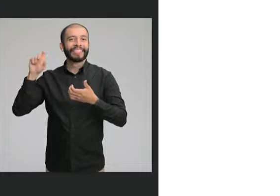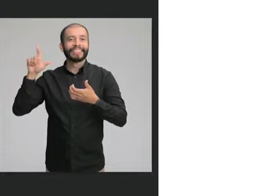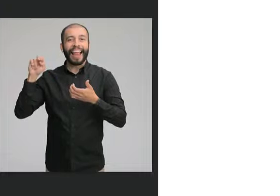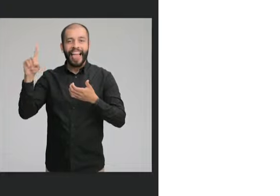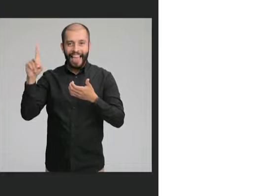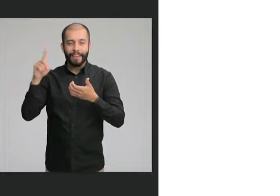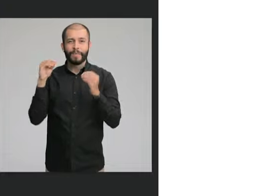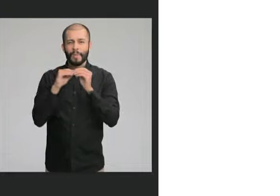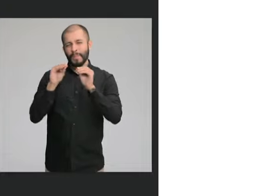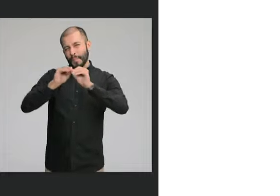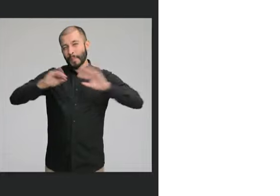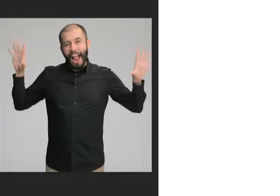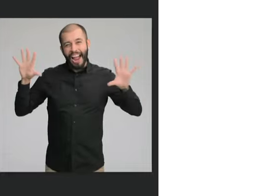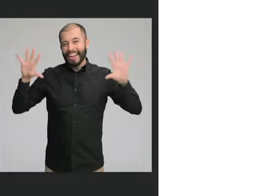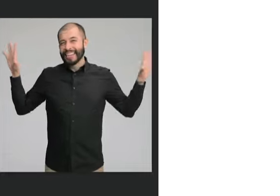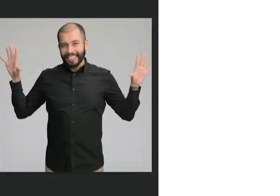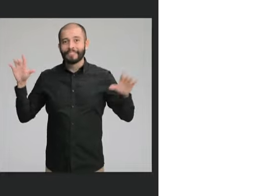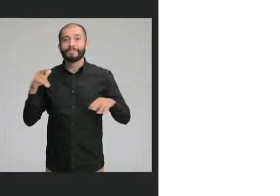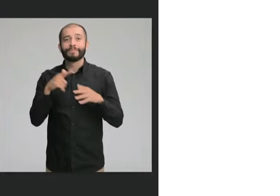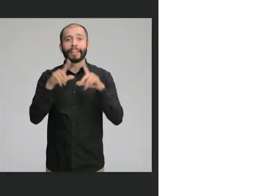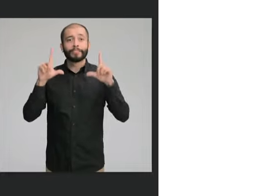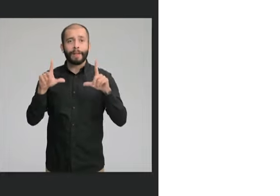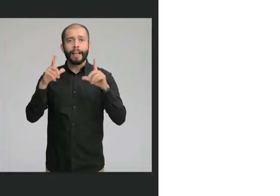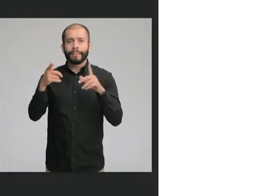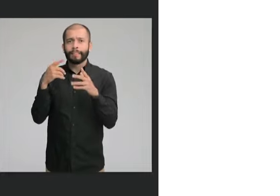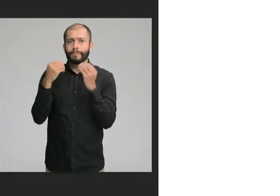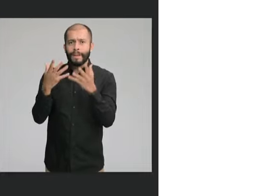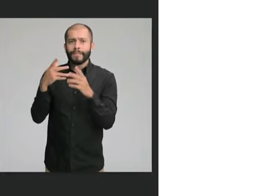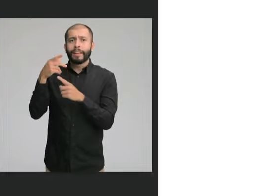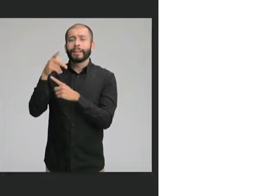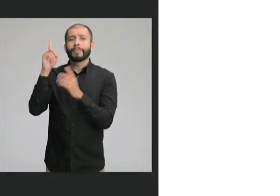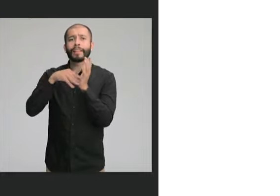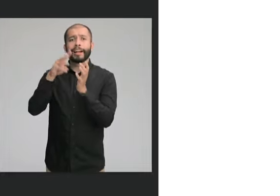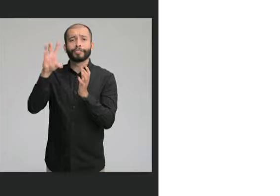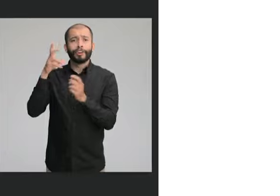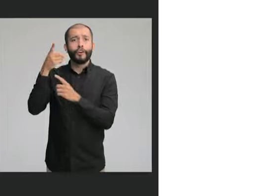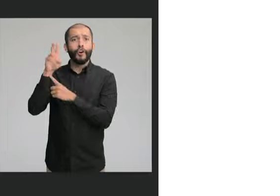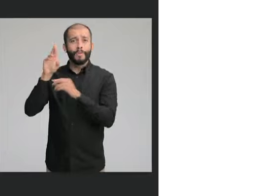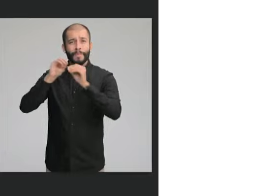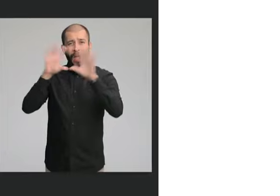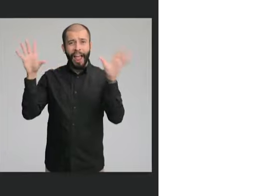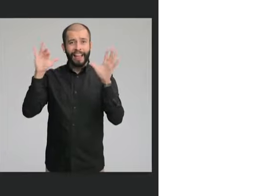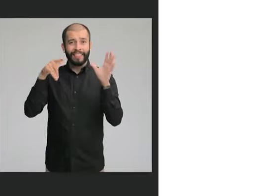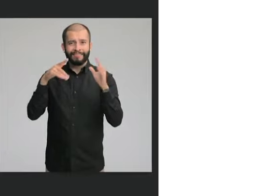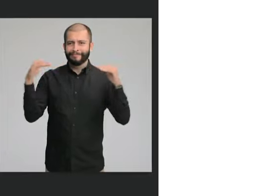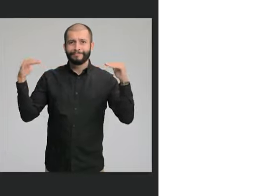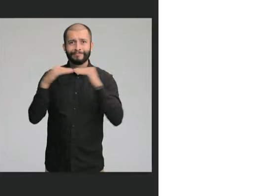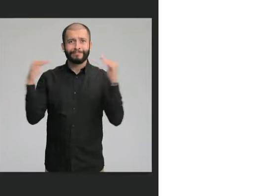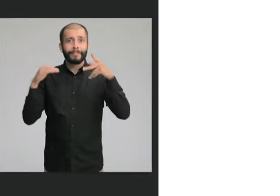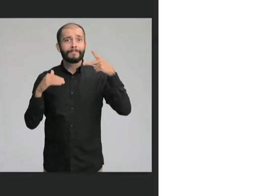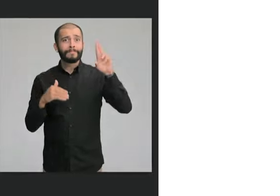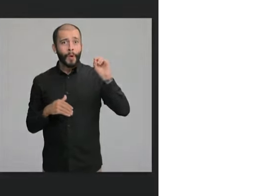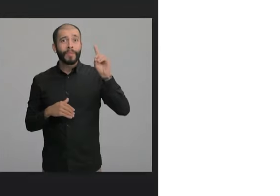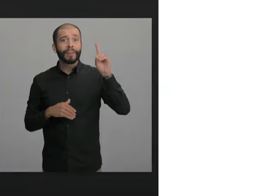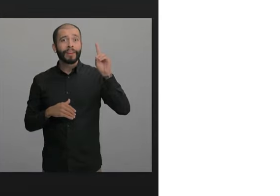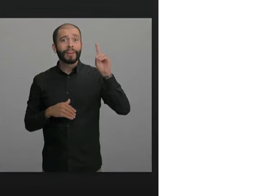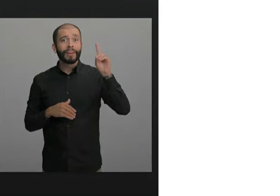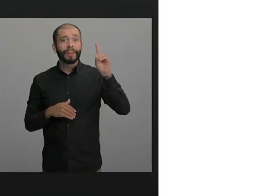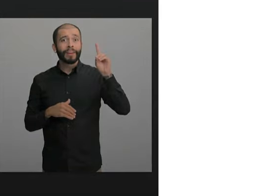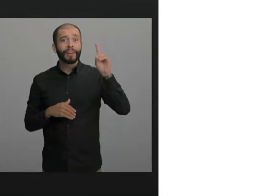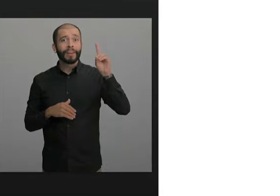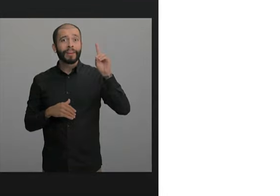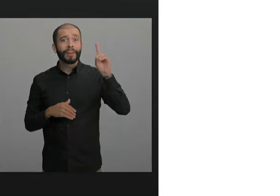Okay. It is also brighter. The new display provides peak HDR brightness of 1600 nits, bringing iPhone to the same